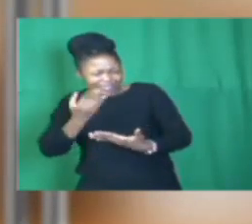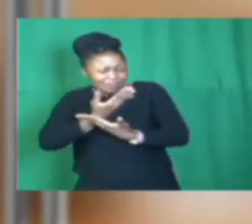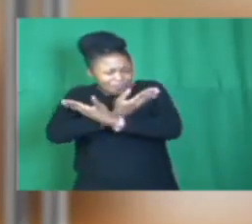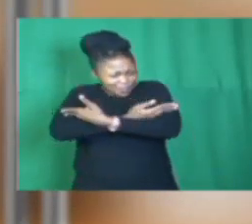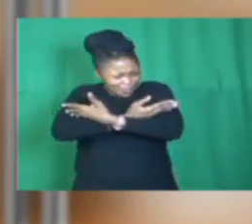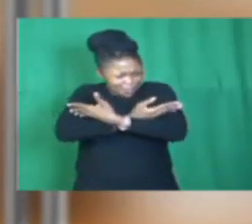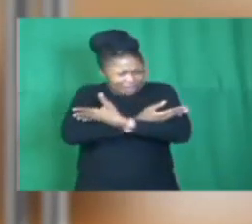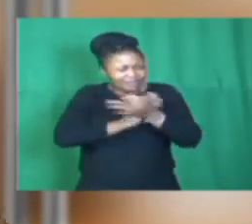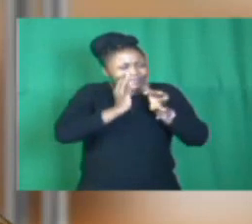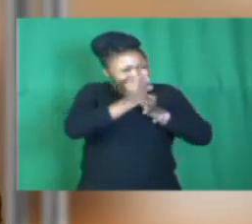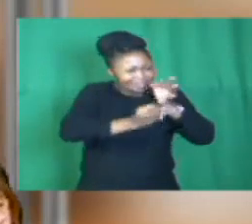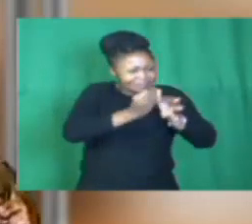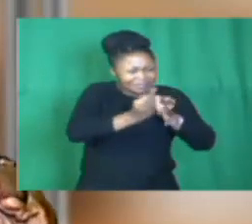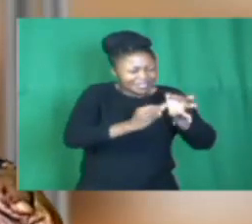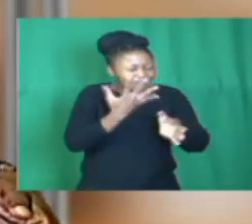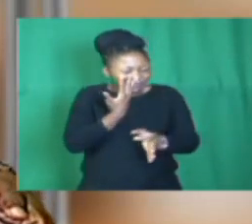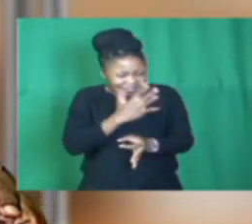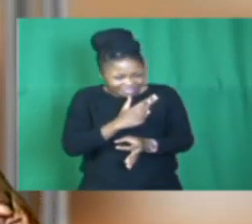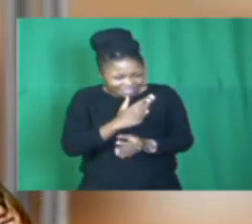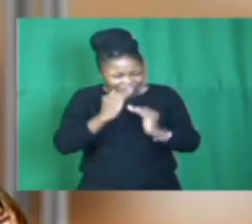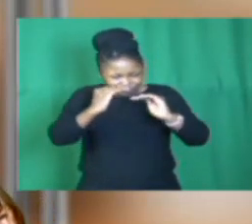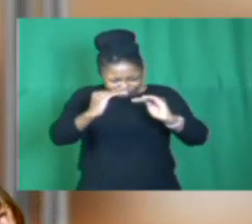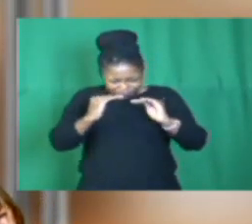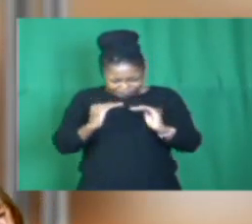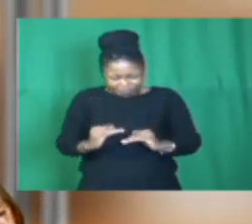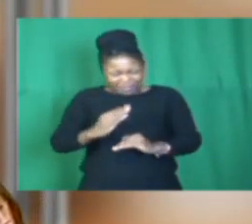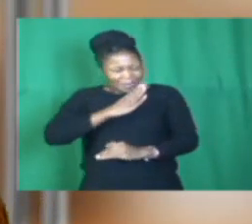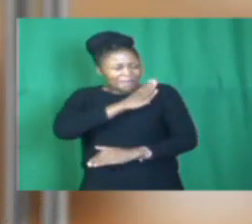physical appearance. Again, dear Lena,